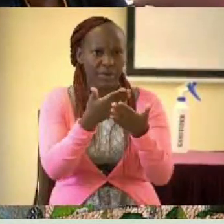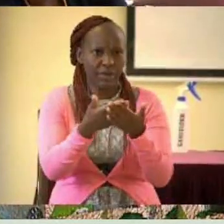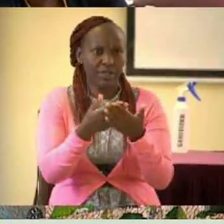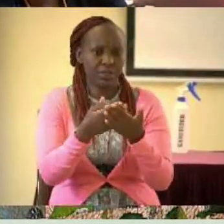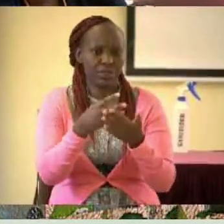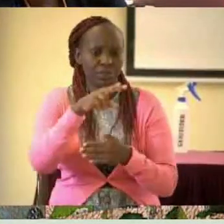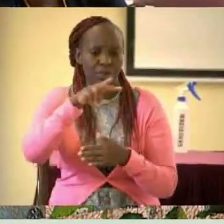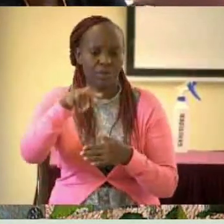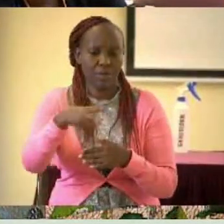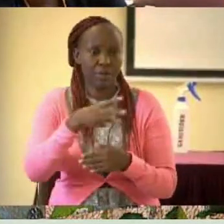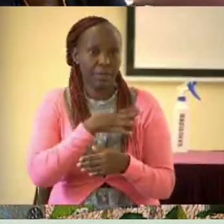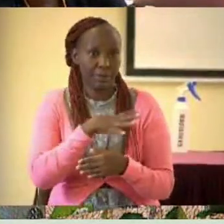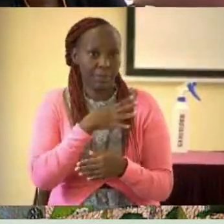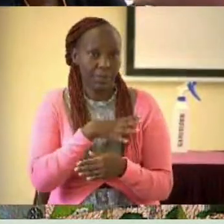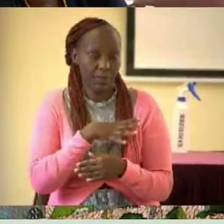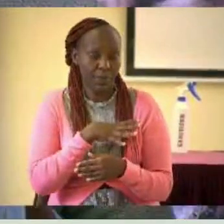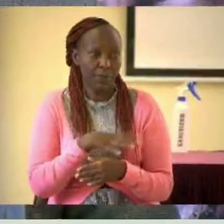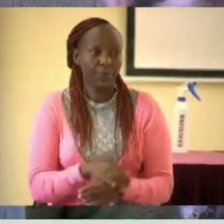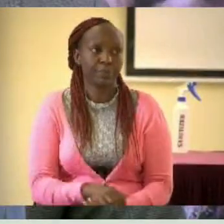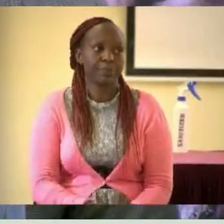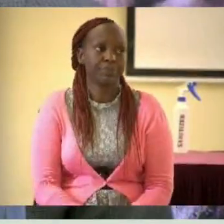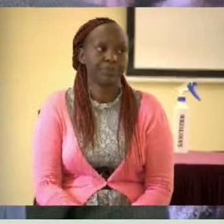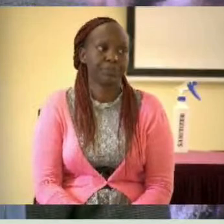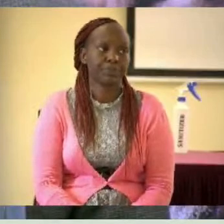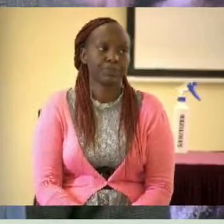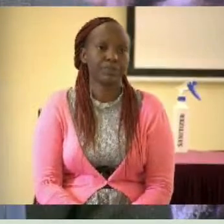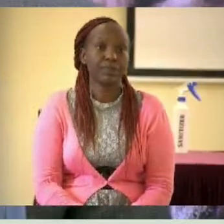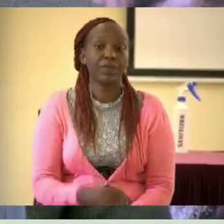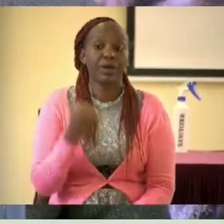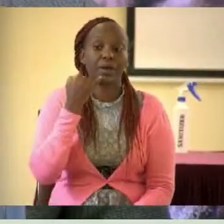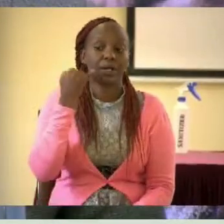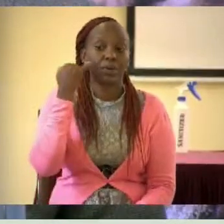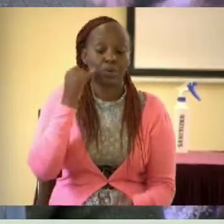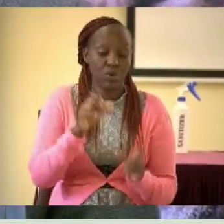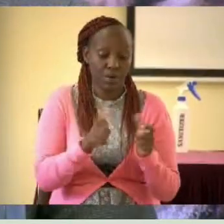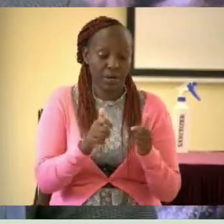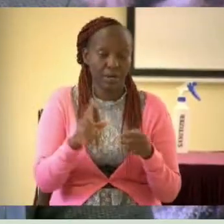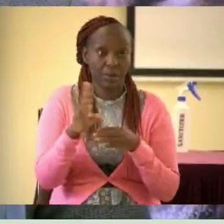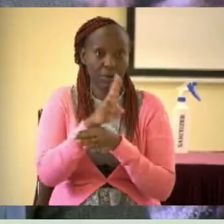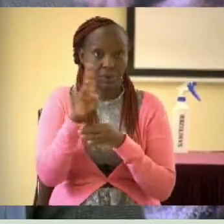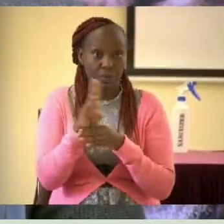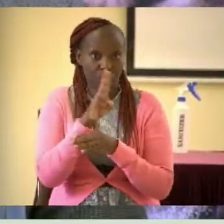200,000 people, because the coverage for Nakuru radio that we use